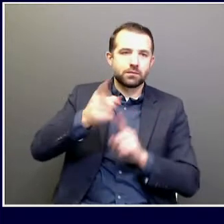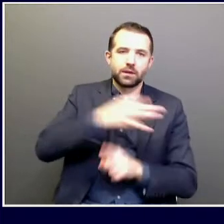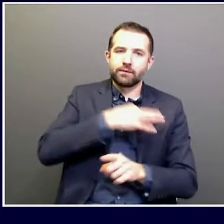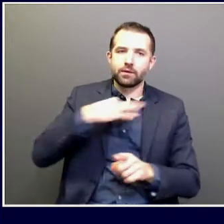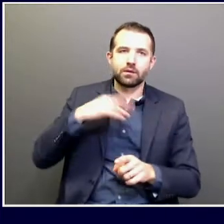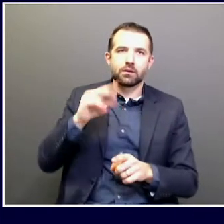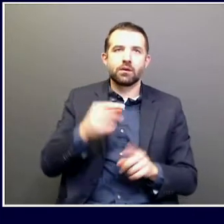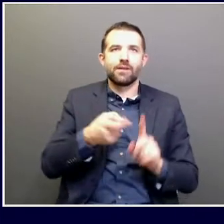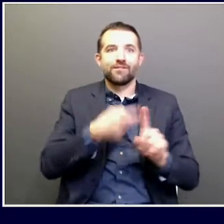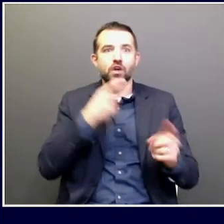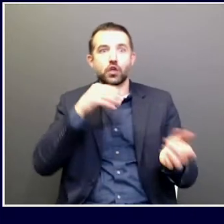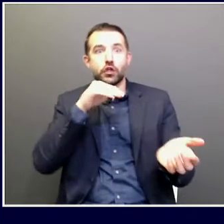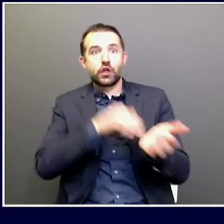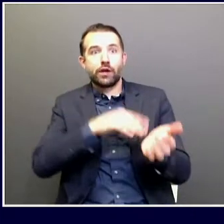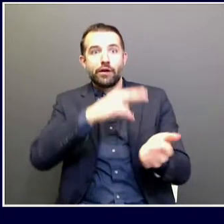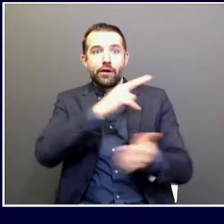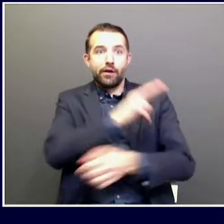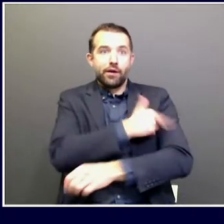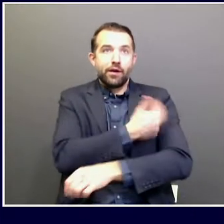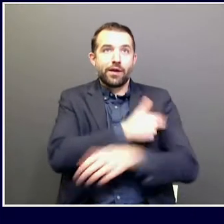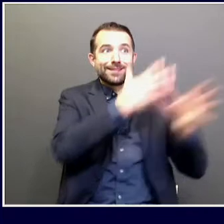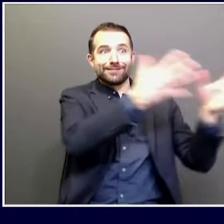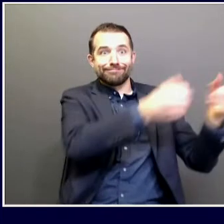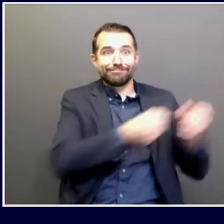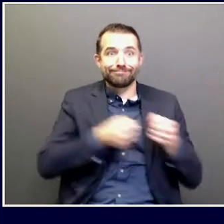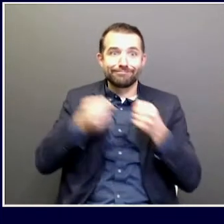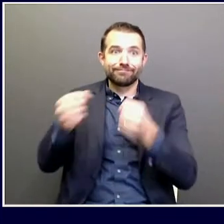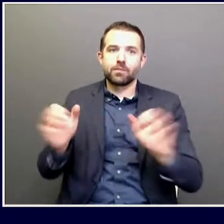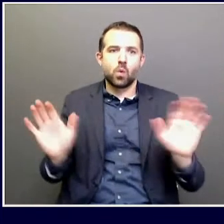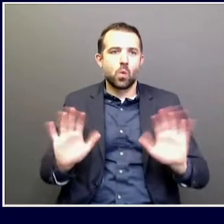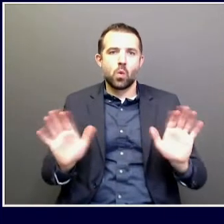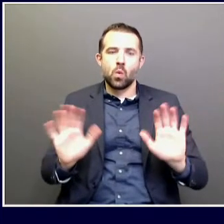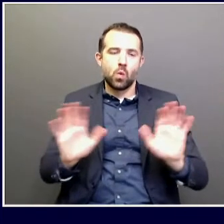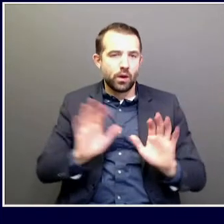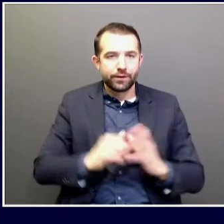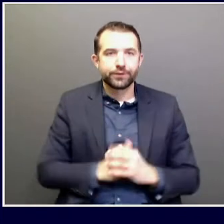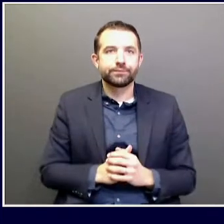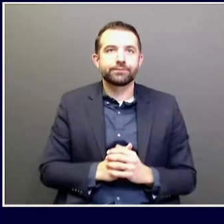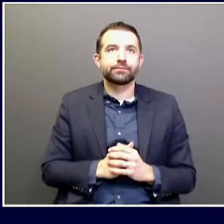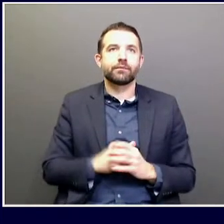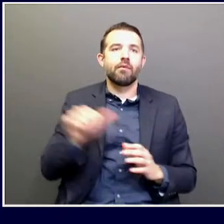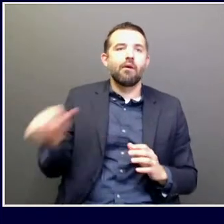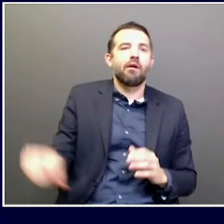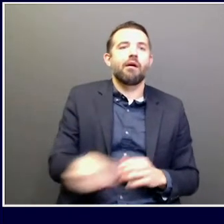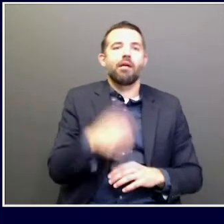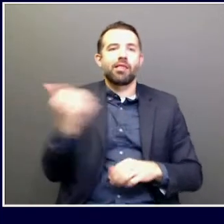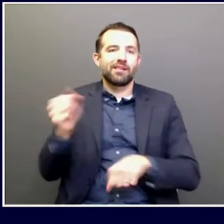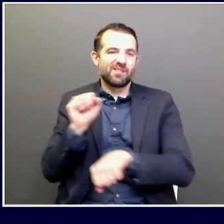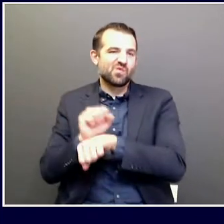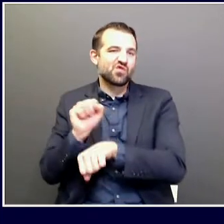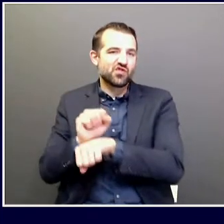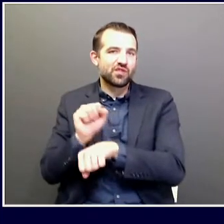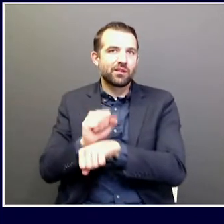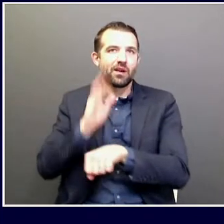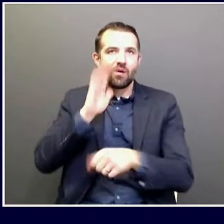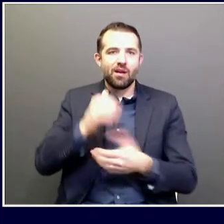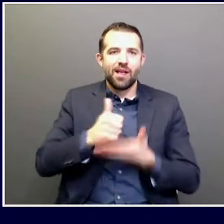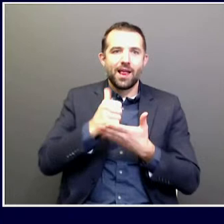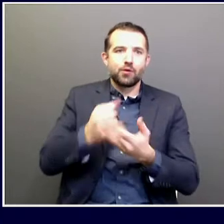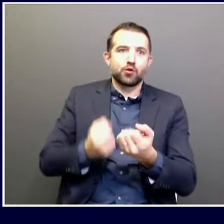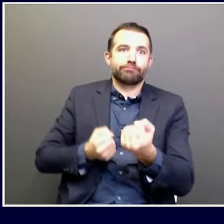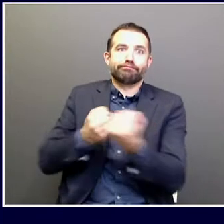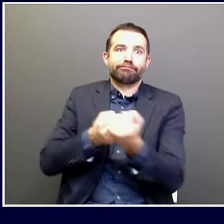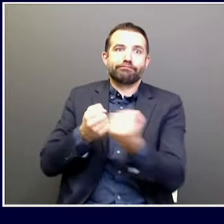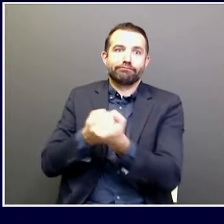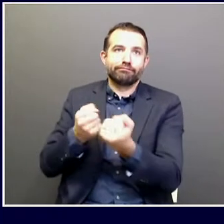another healthcare setting. We're hoping that they will do two major things. Provide support to hospitals and